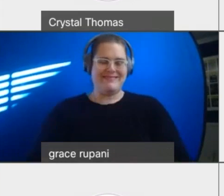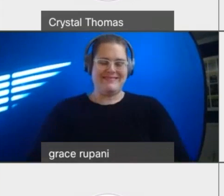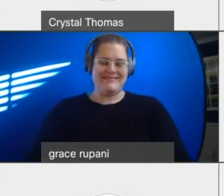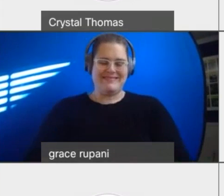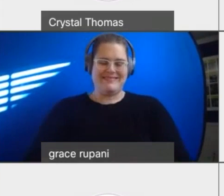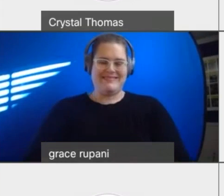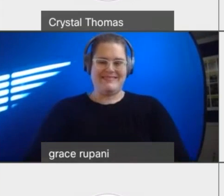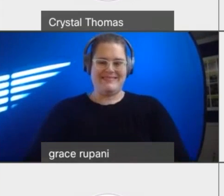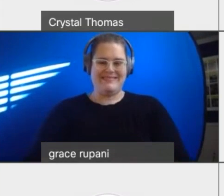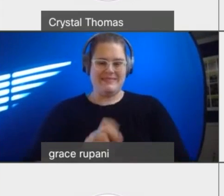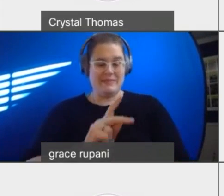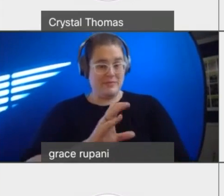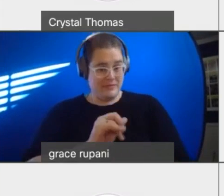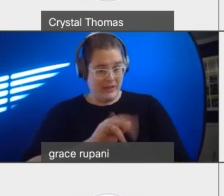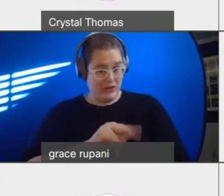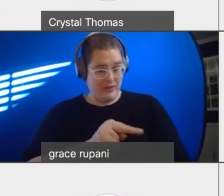Okay, Karen, you should be good to talk now.